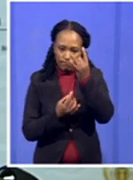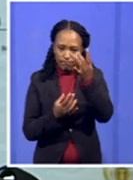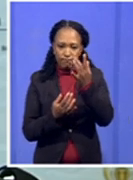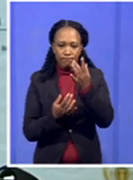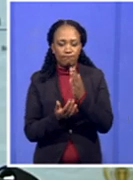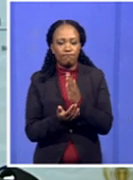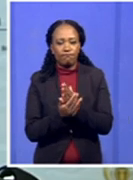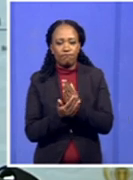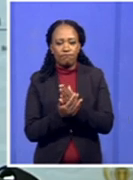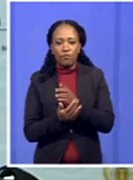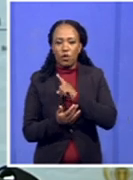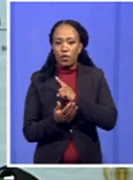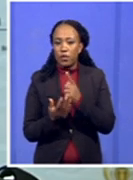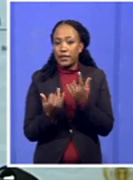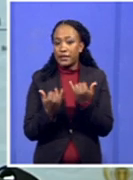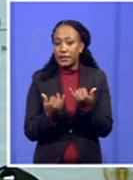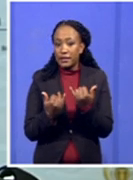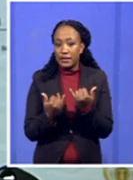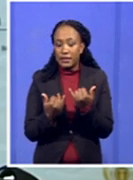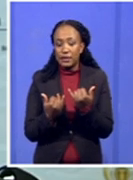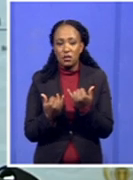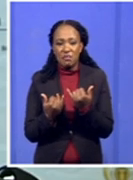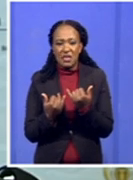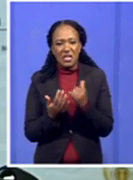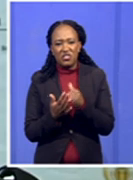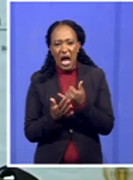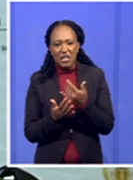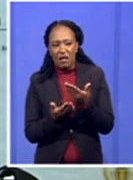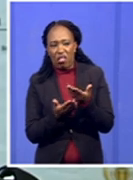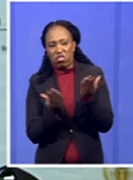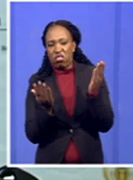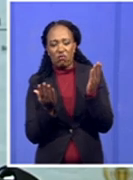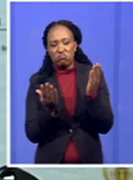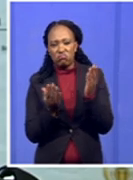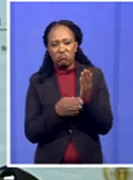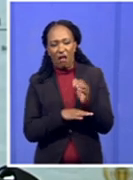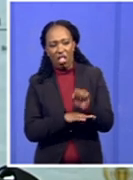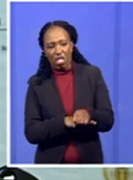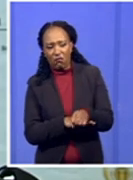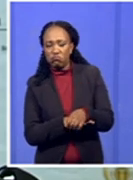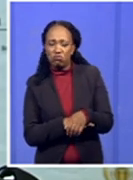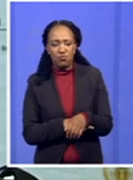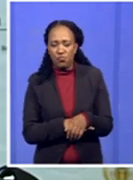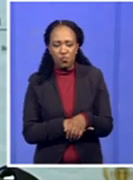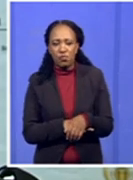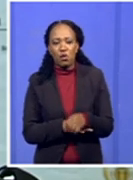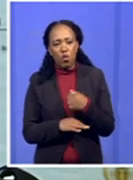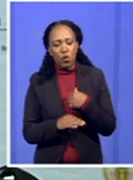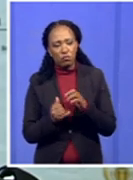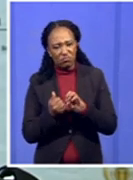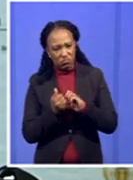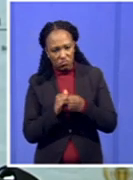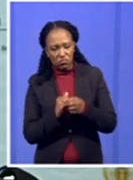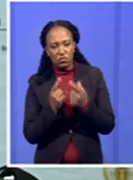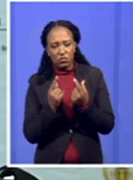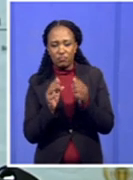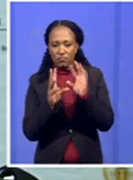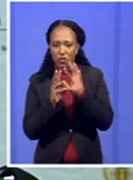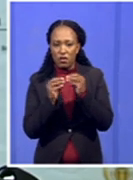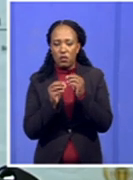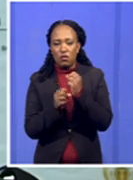taking that patience for granted, and we'll do everything in our power to make sure that it's